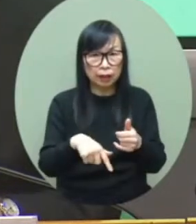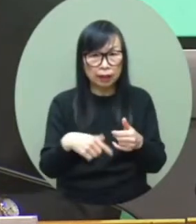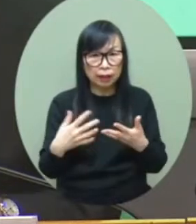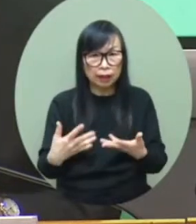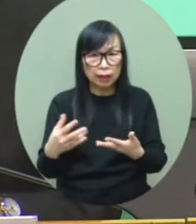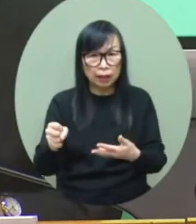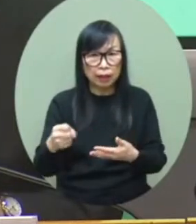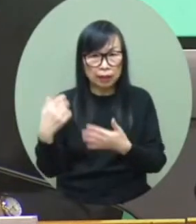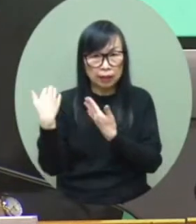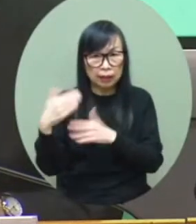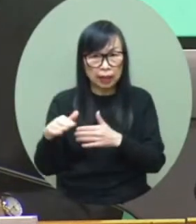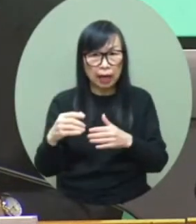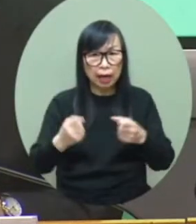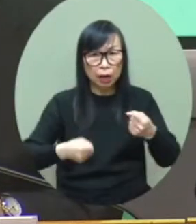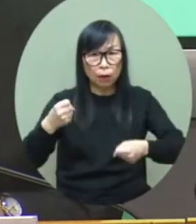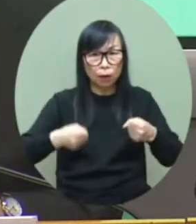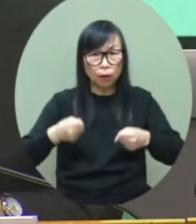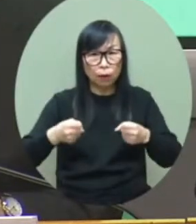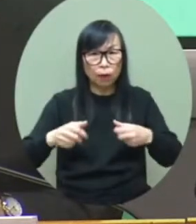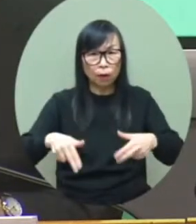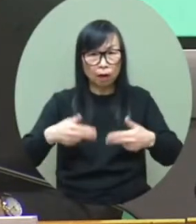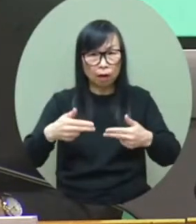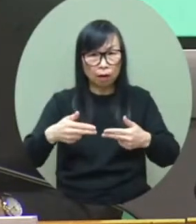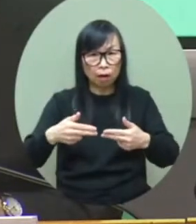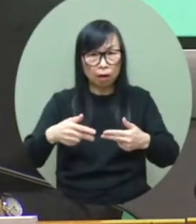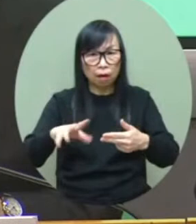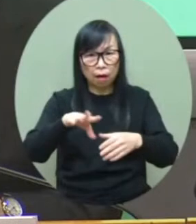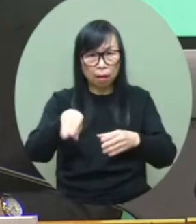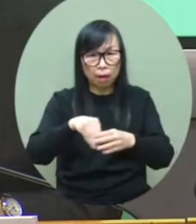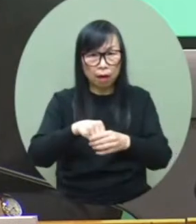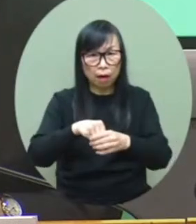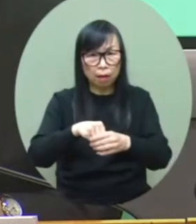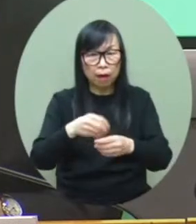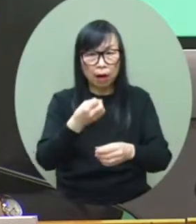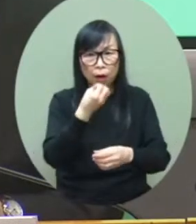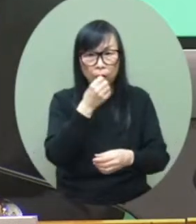operation as usual. And then for all the